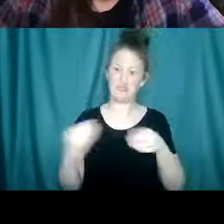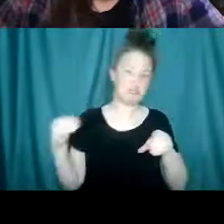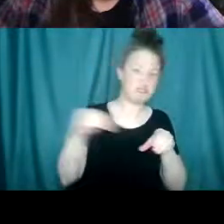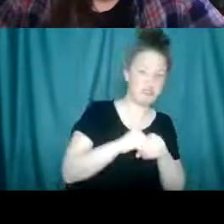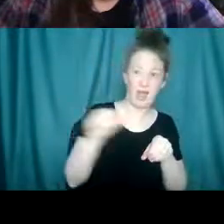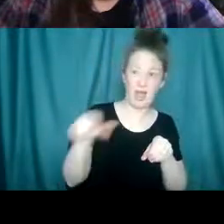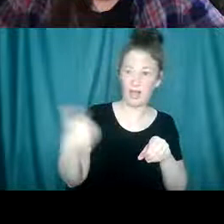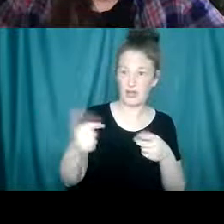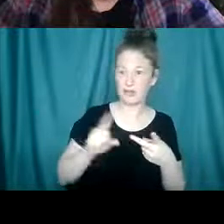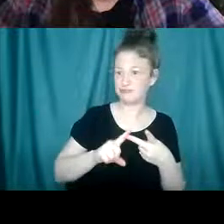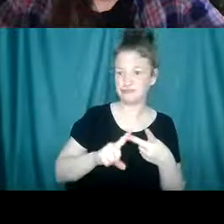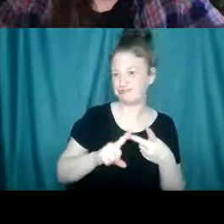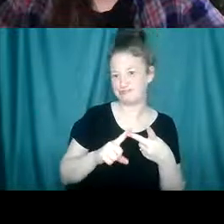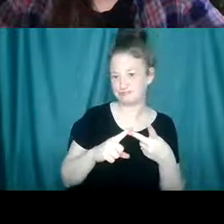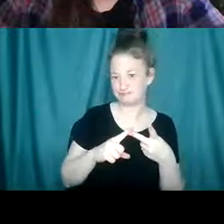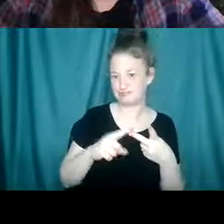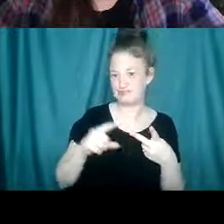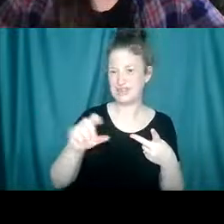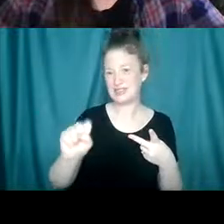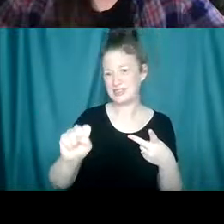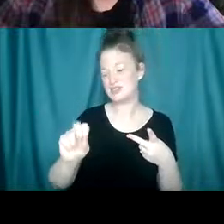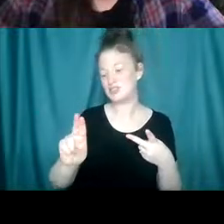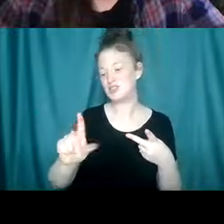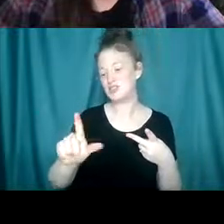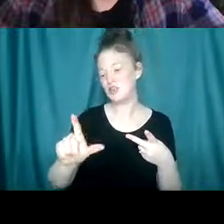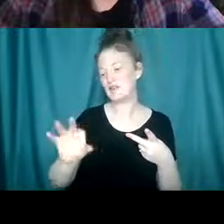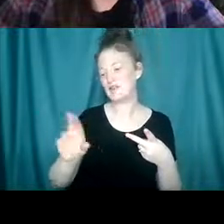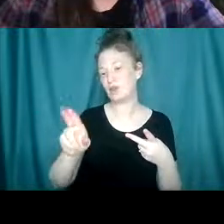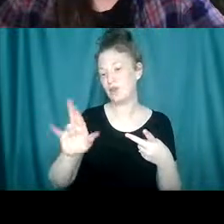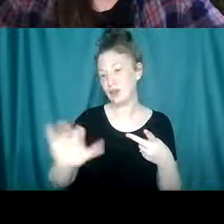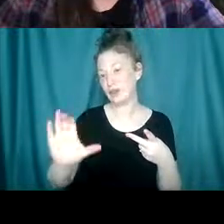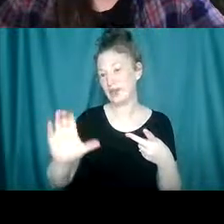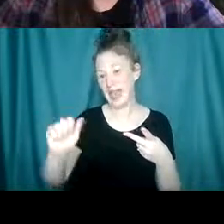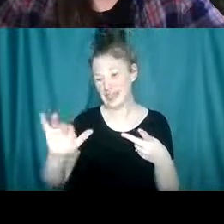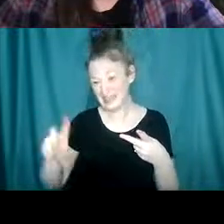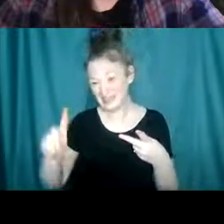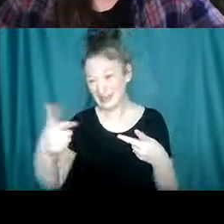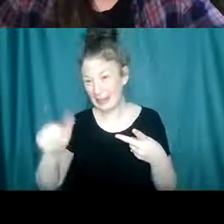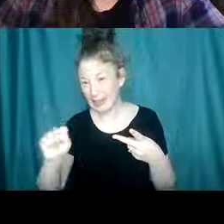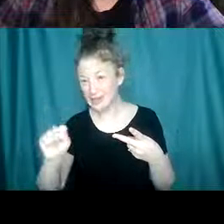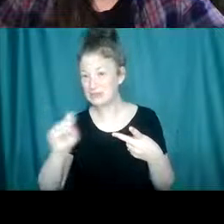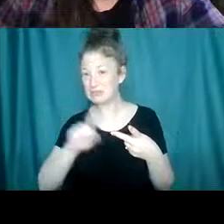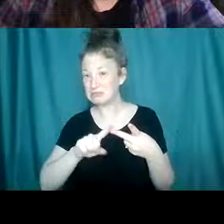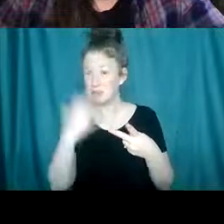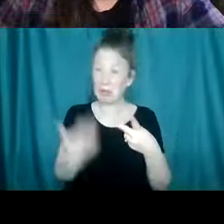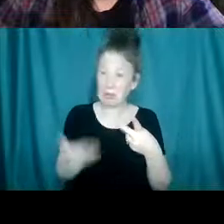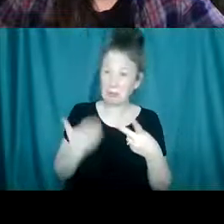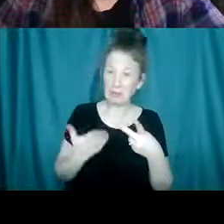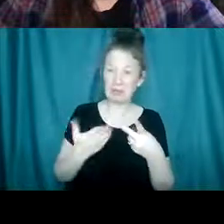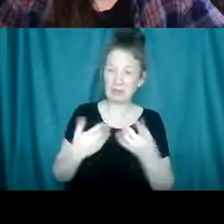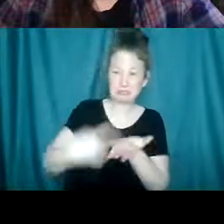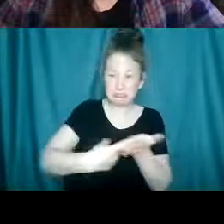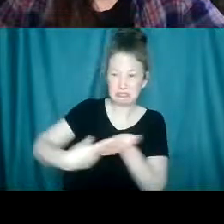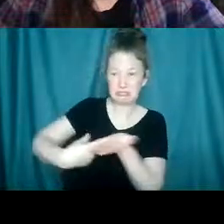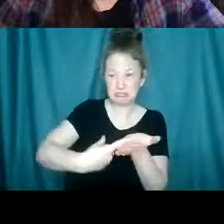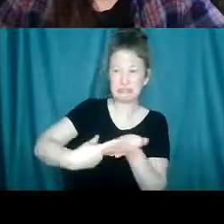think sulfuric acid type of gas is often produced with carbon